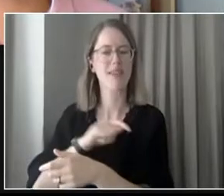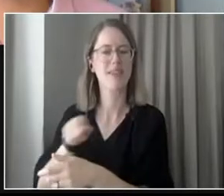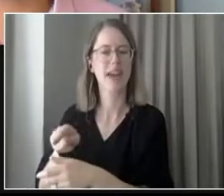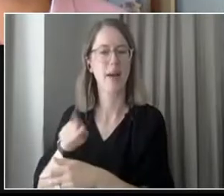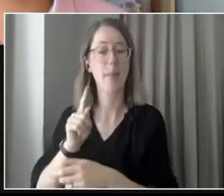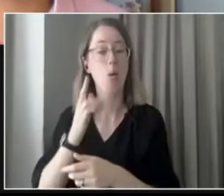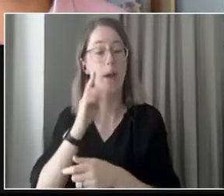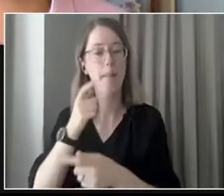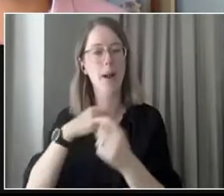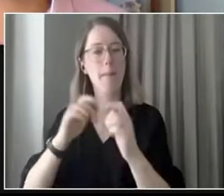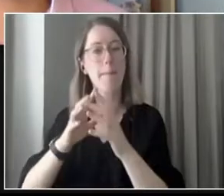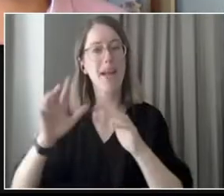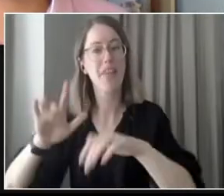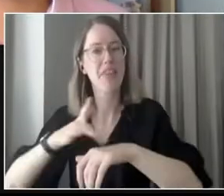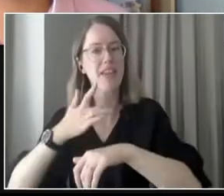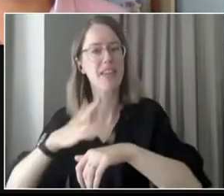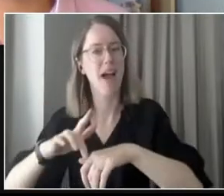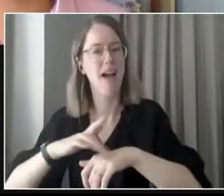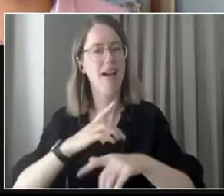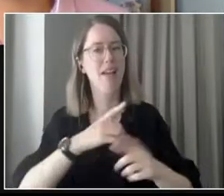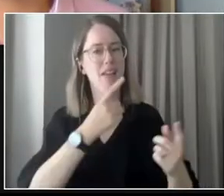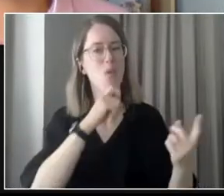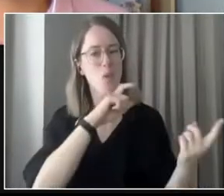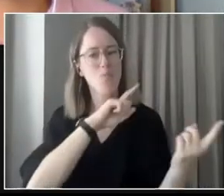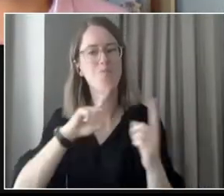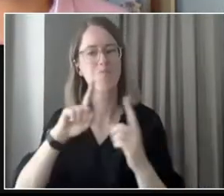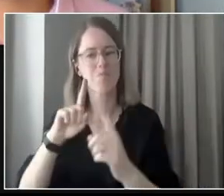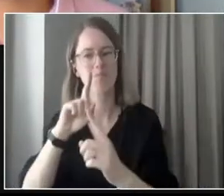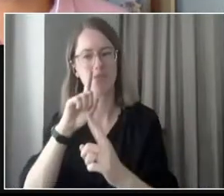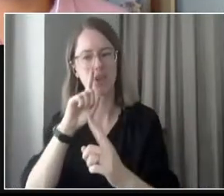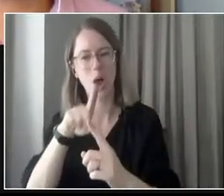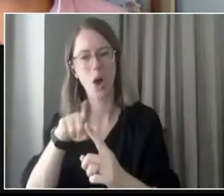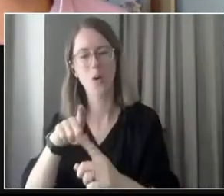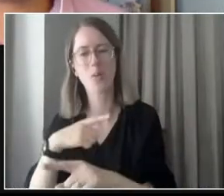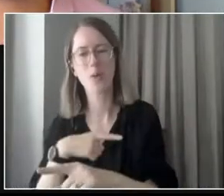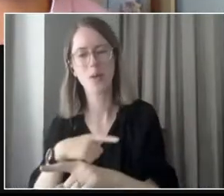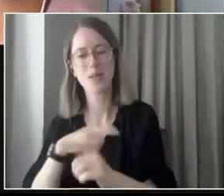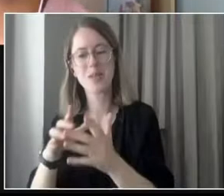on at the big theatre, they'll go because it's on at the big theatre.